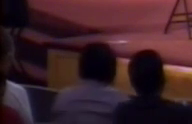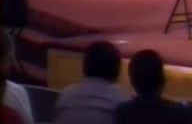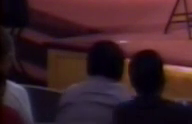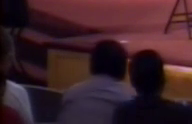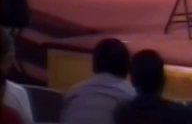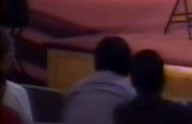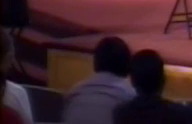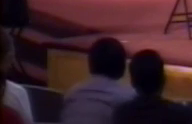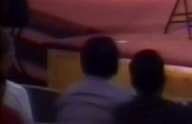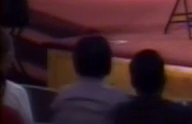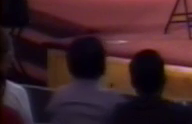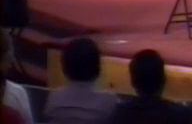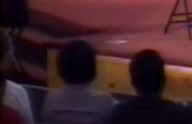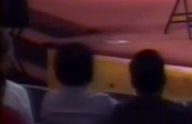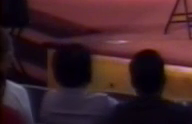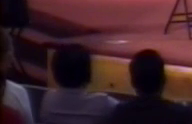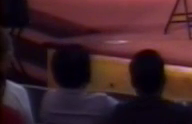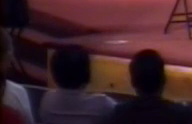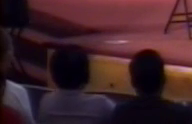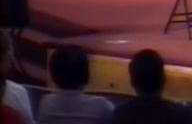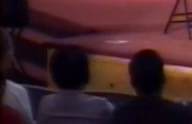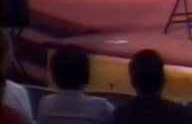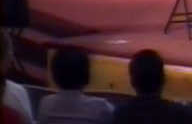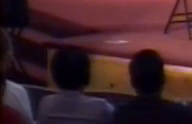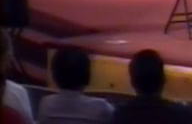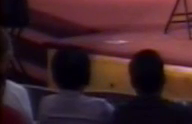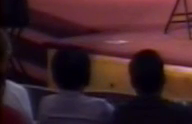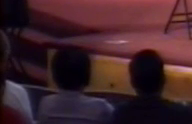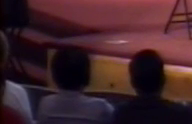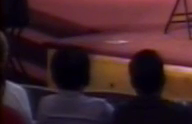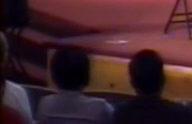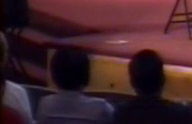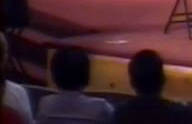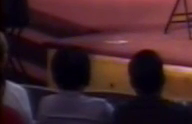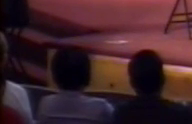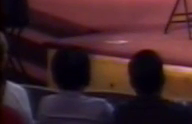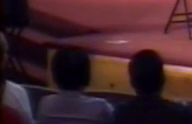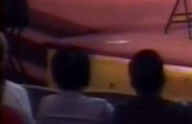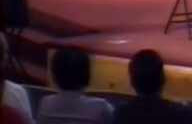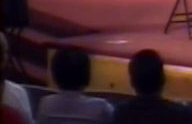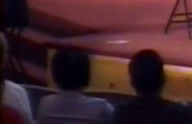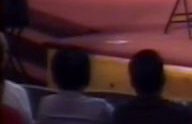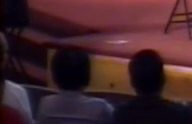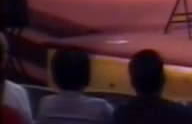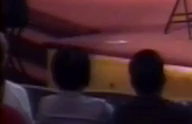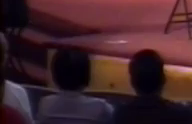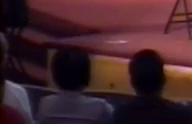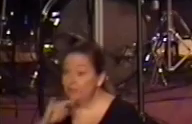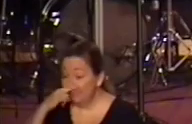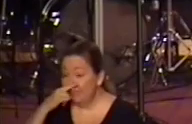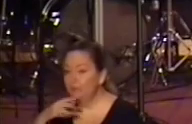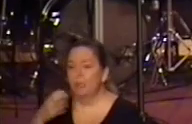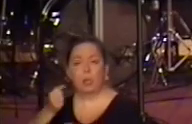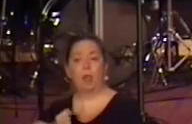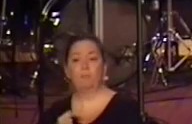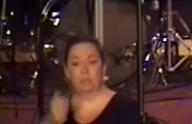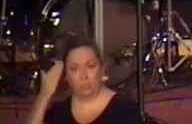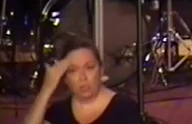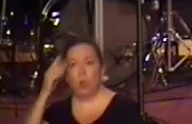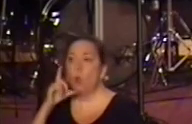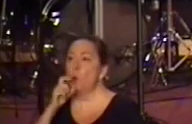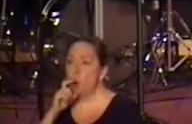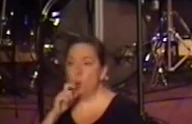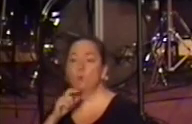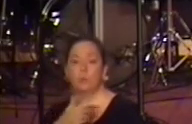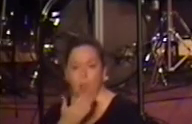gang. They have no confidence. But the fear of the Lord brings confidence to kids. They know who they are.